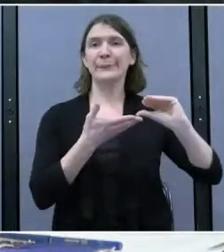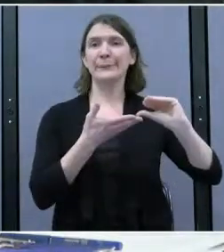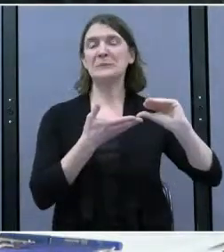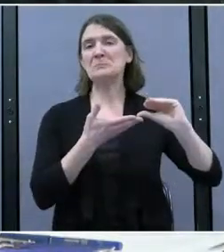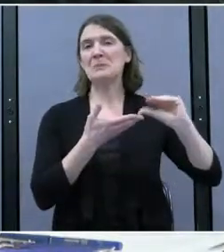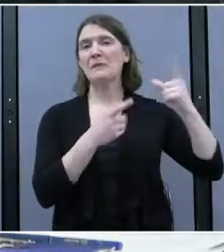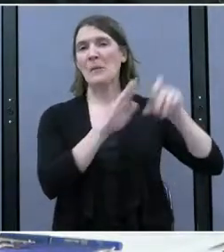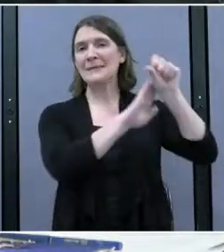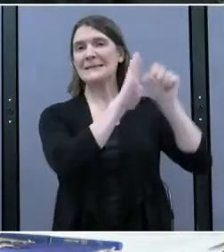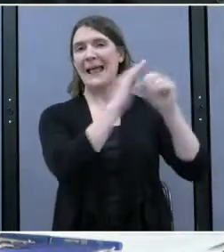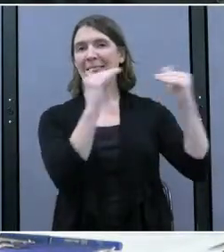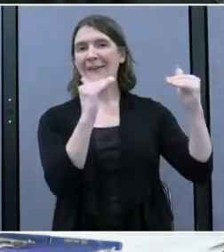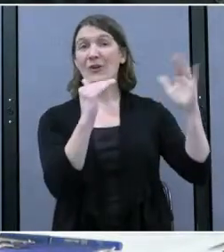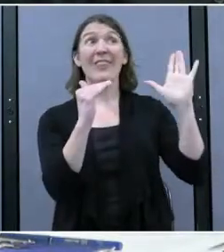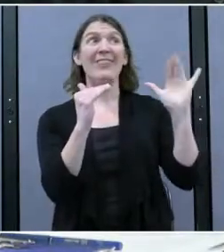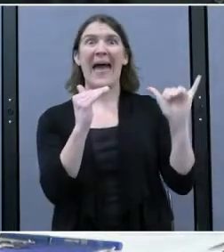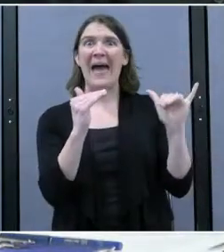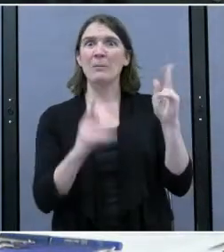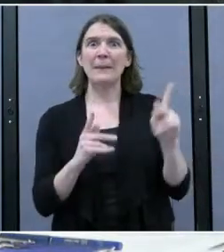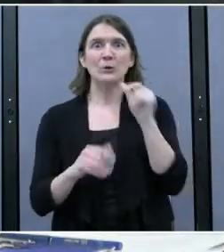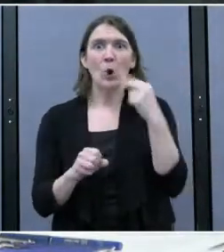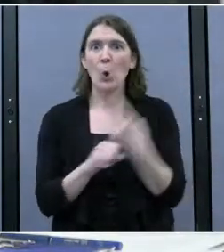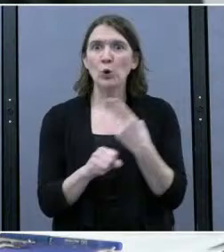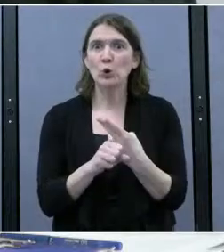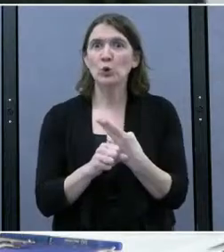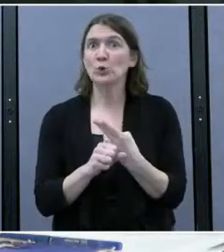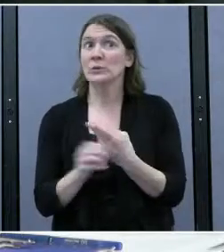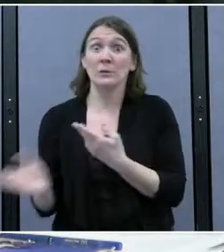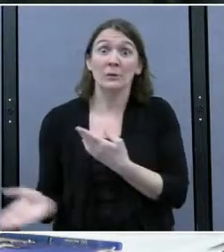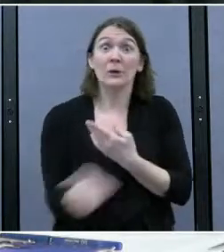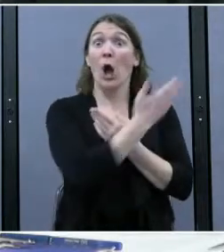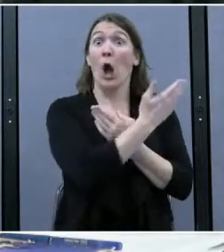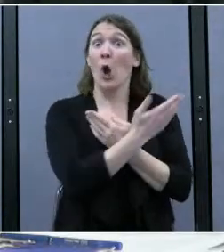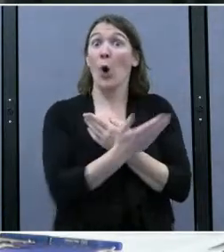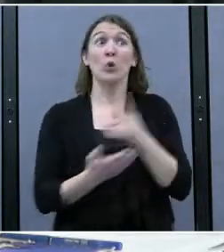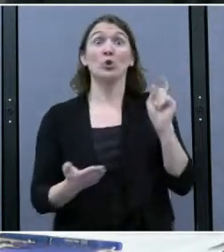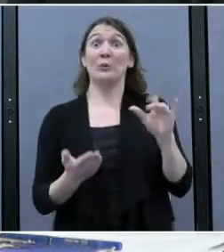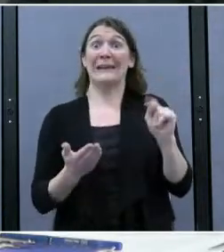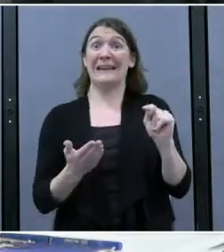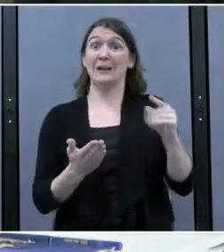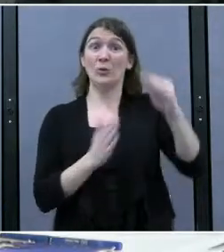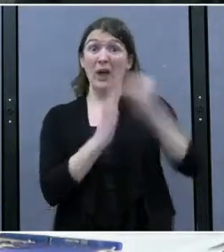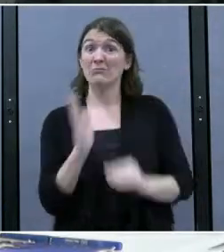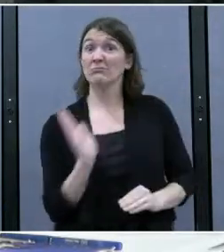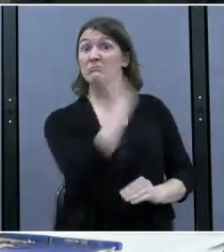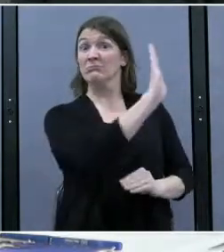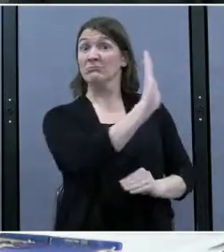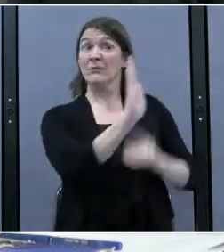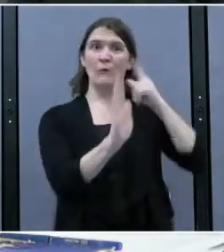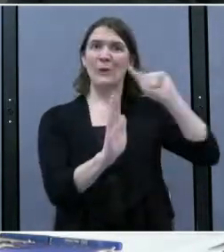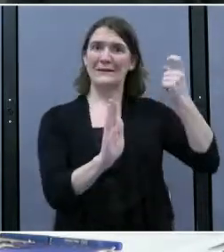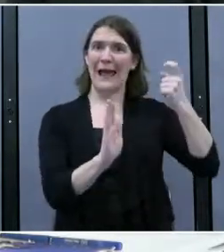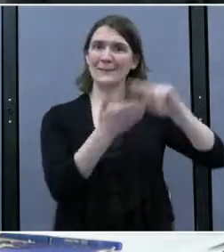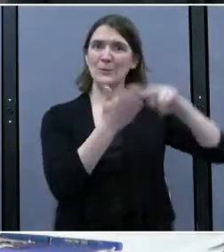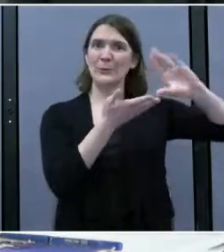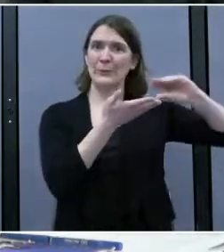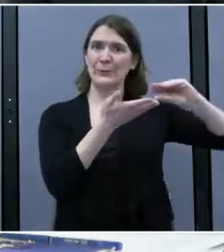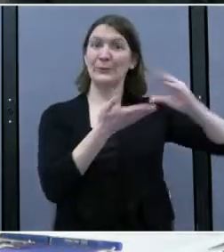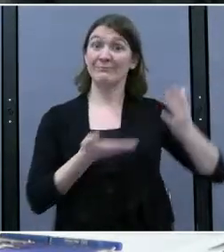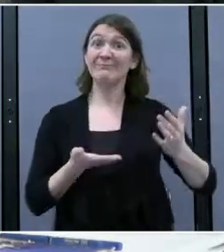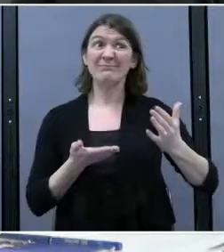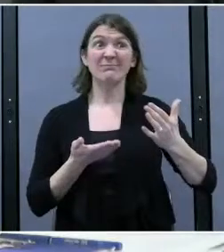is severely underutilized by the people who need it. And we see on